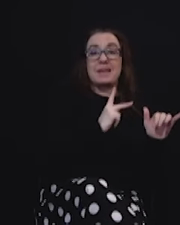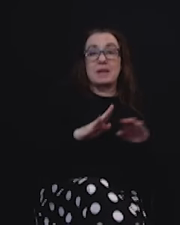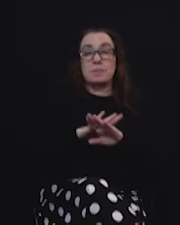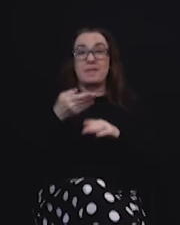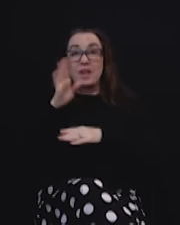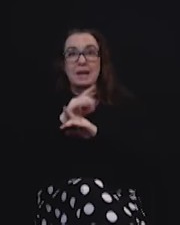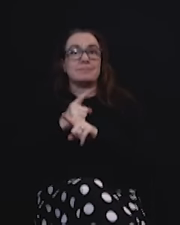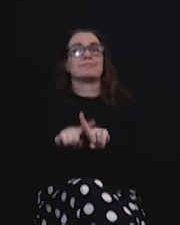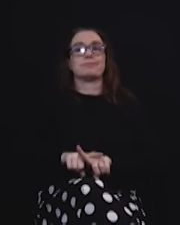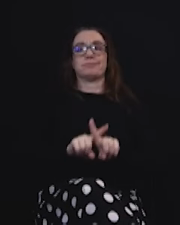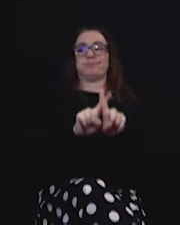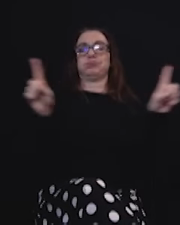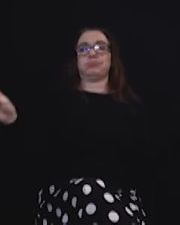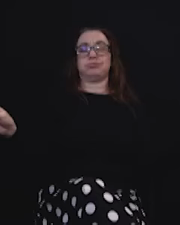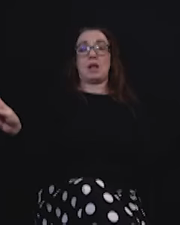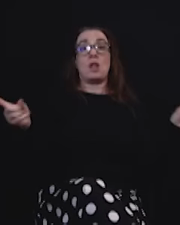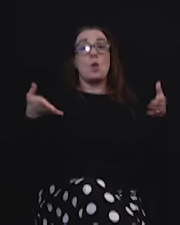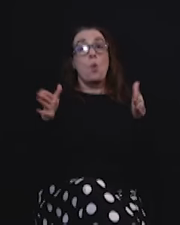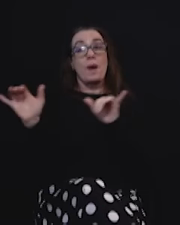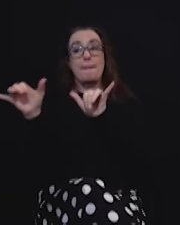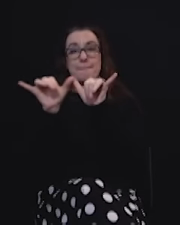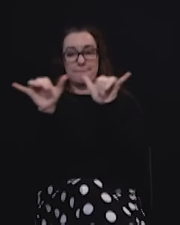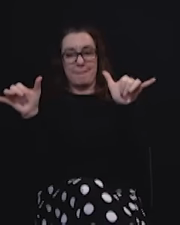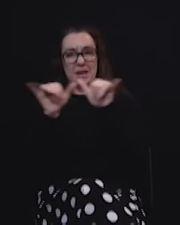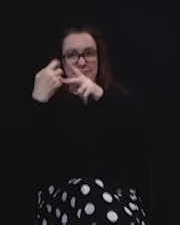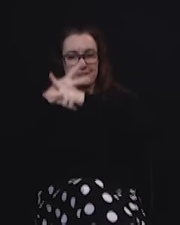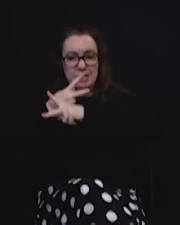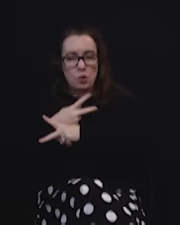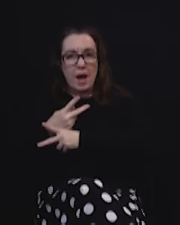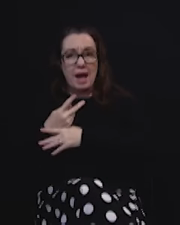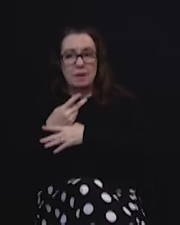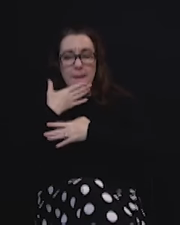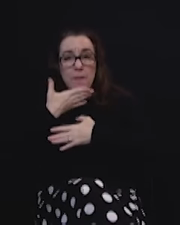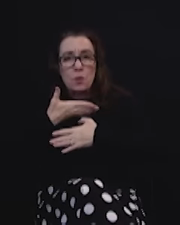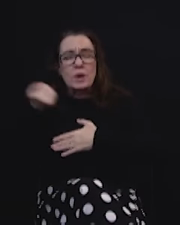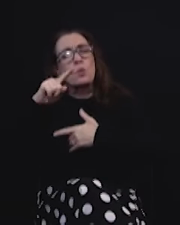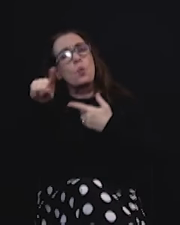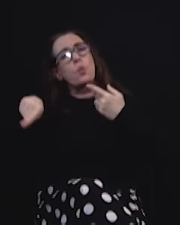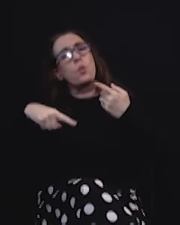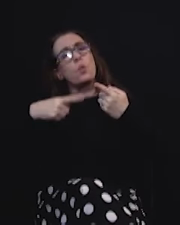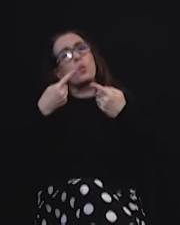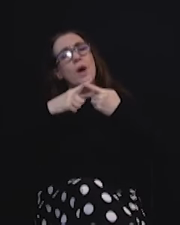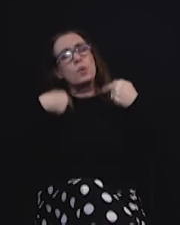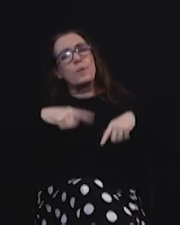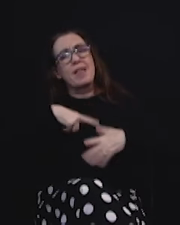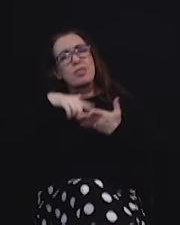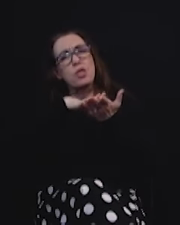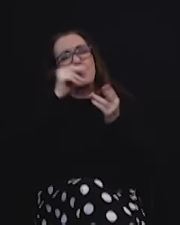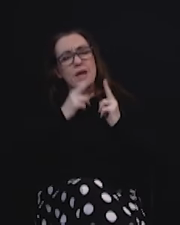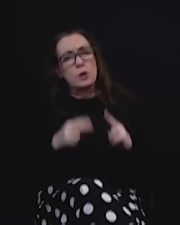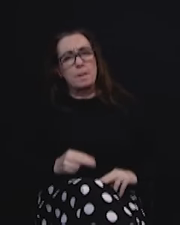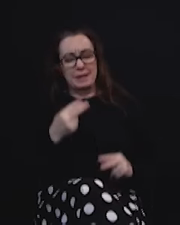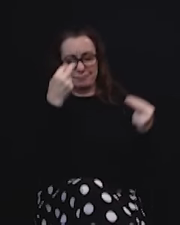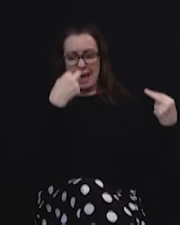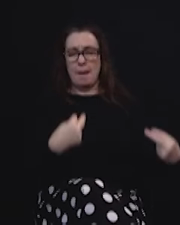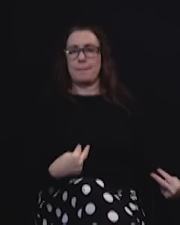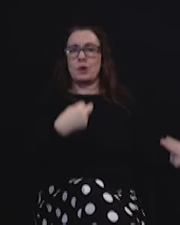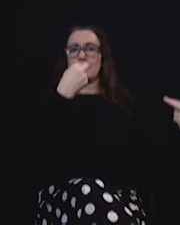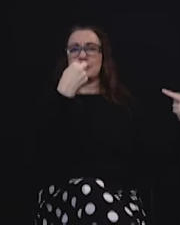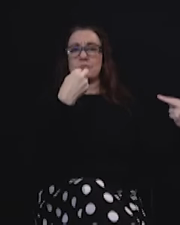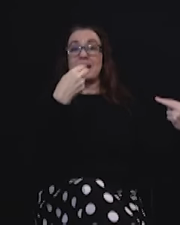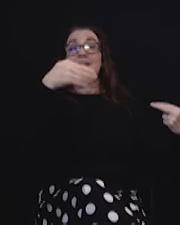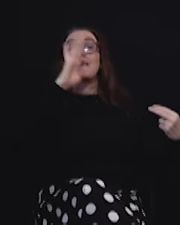The ways we measure greatness. When will we learn that human beings look upon the outward appearance, but God